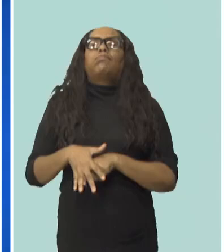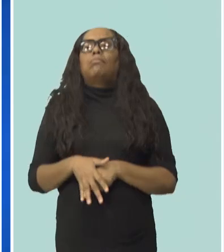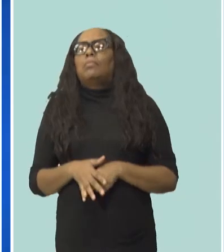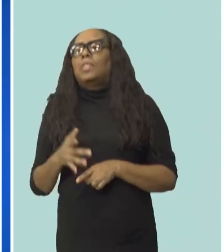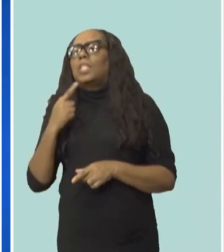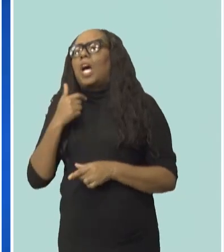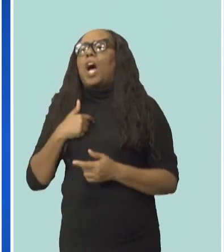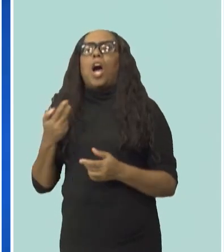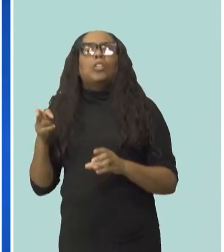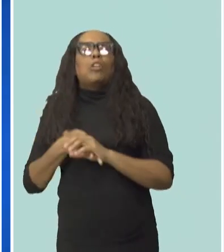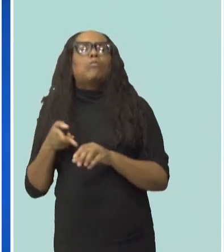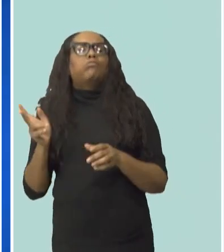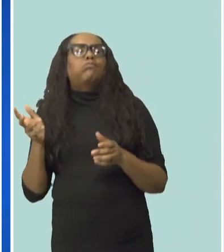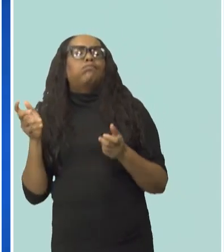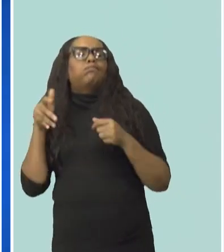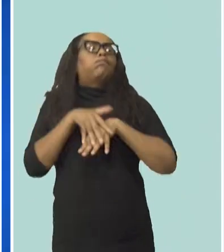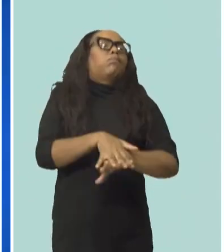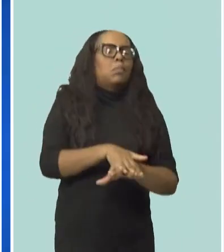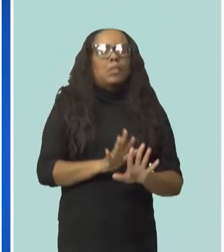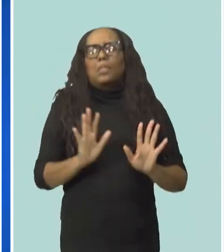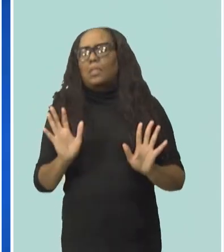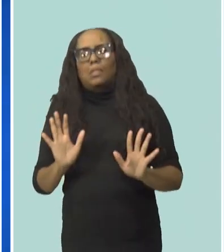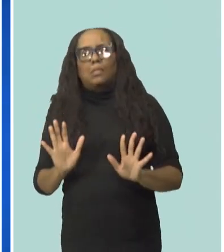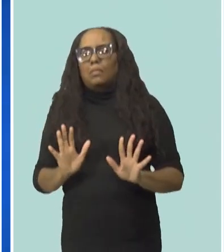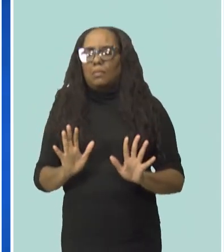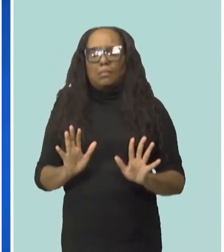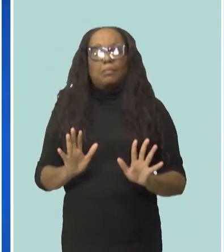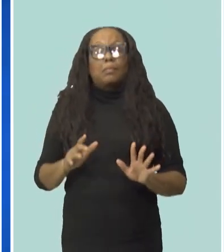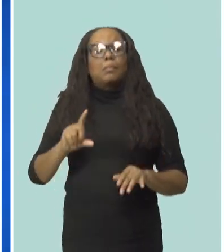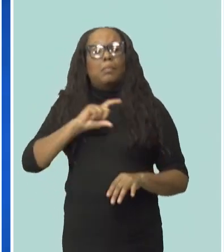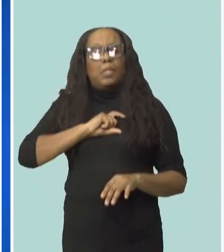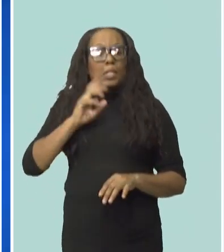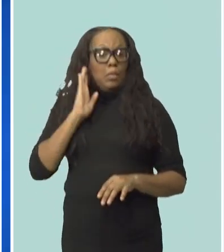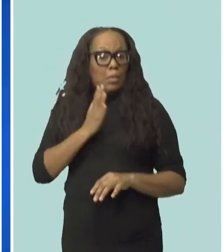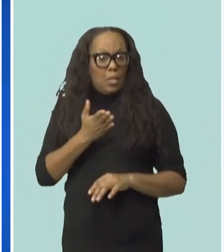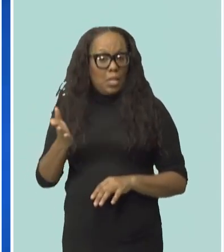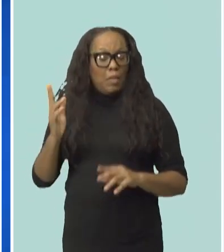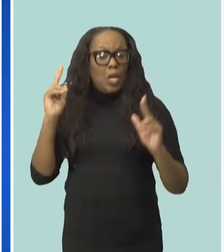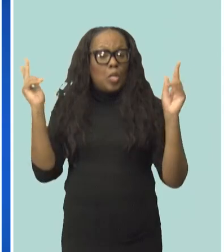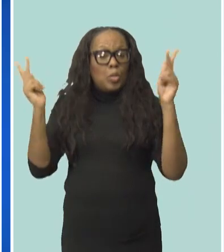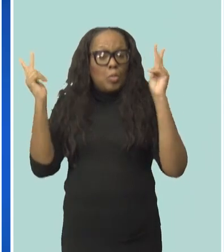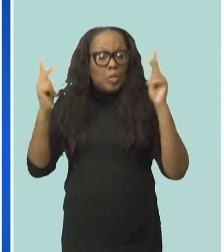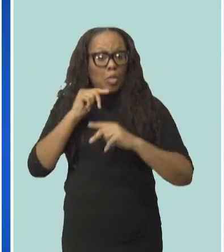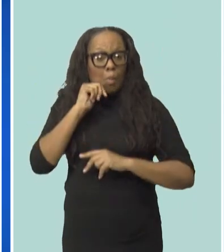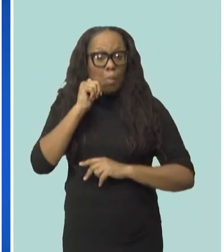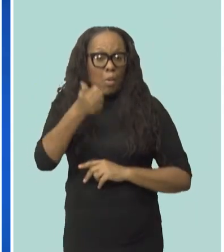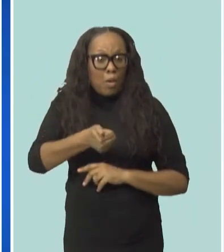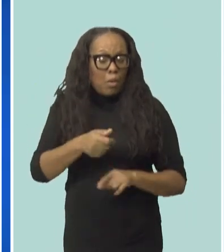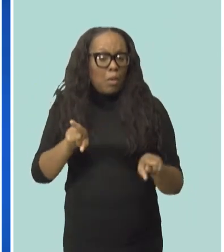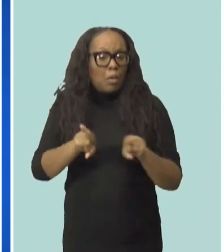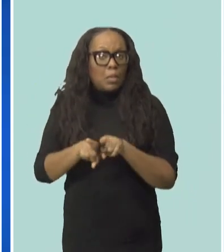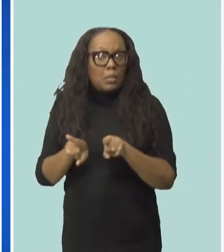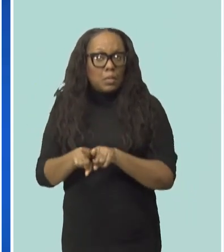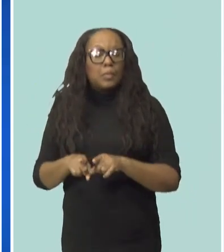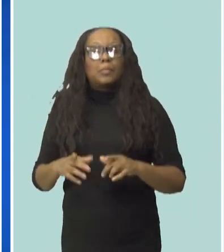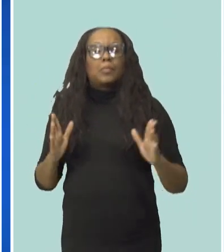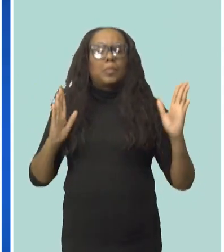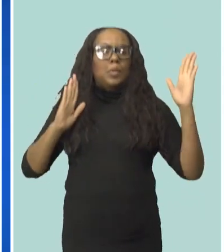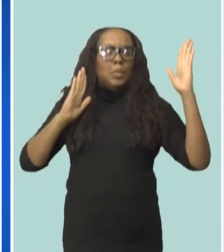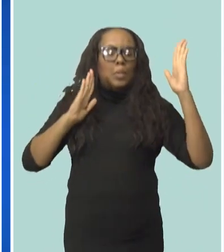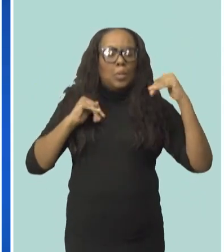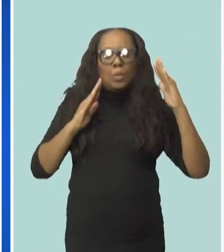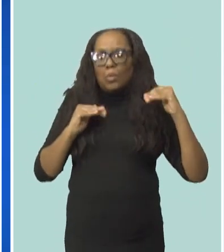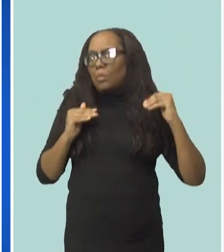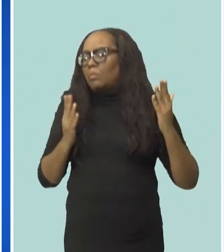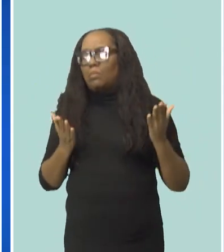their presence with the bands. That's also going to happen for Grand Kadooment, and we're hoping for a similar effect based on their presence to kind